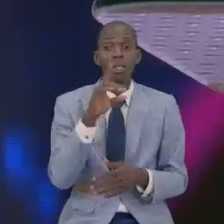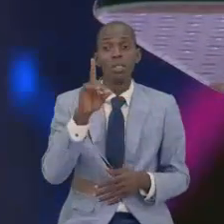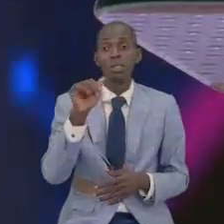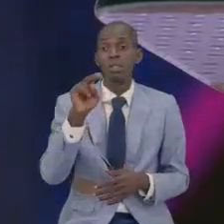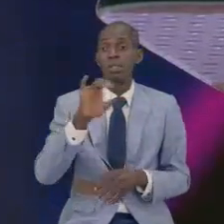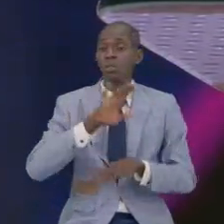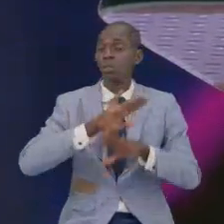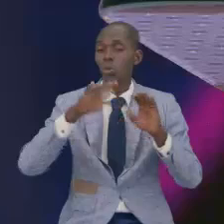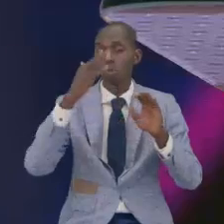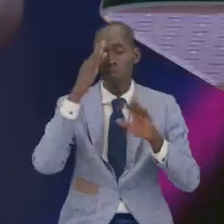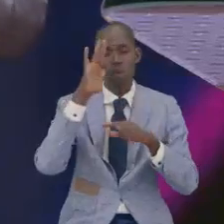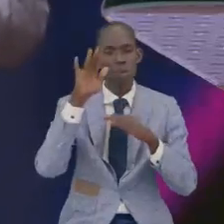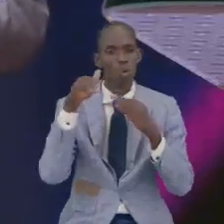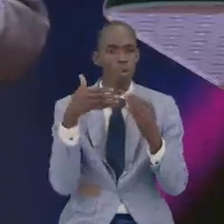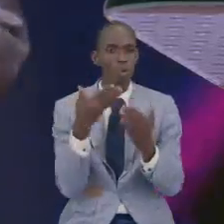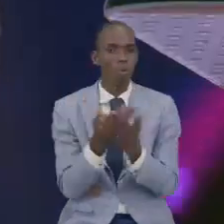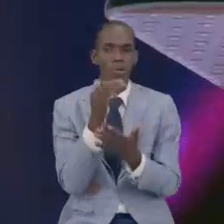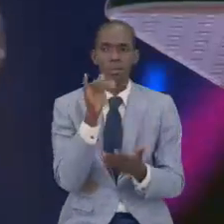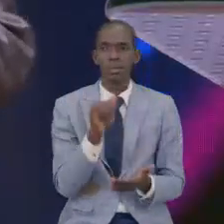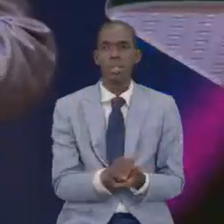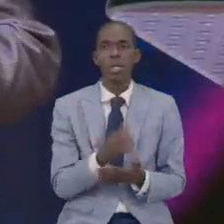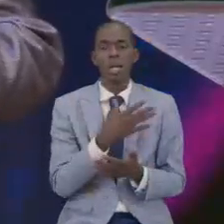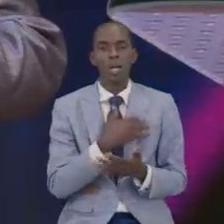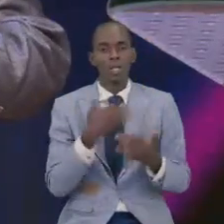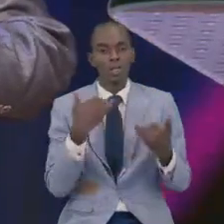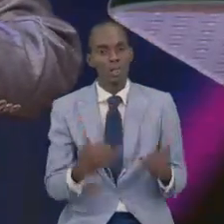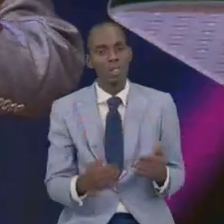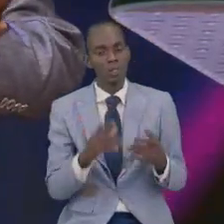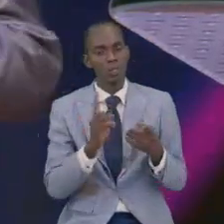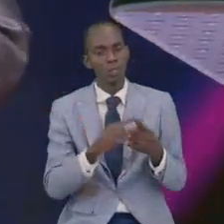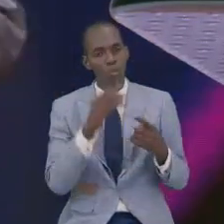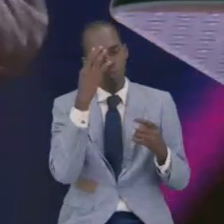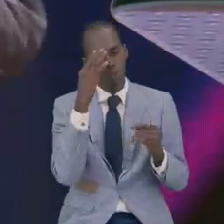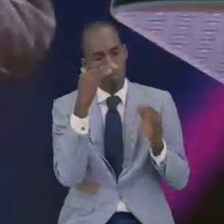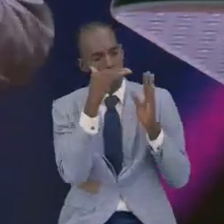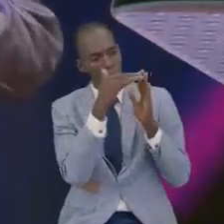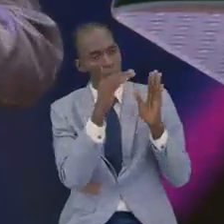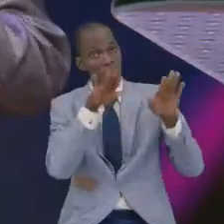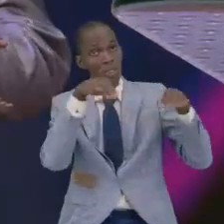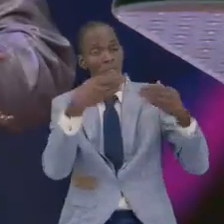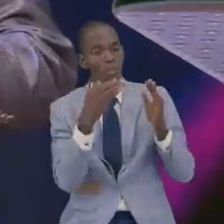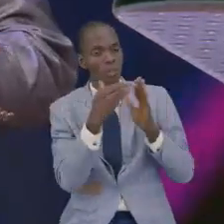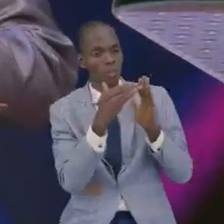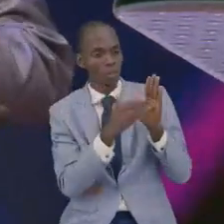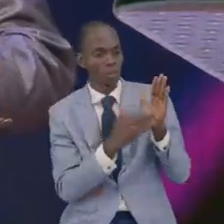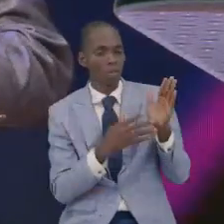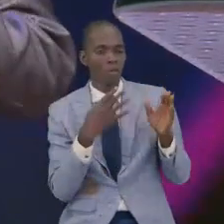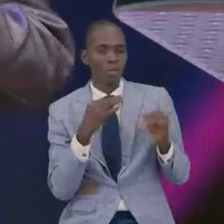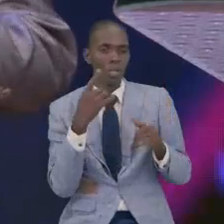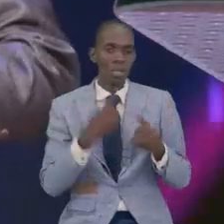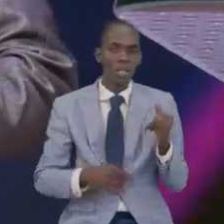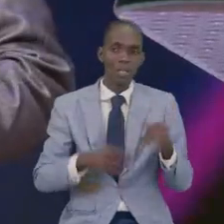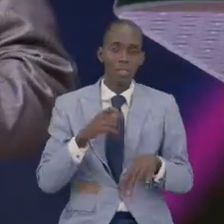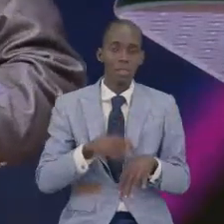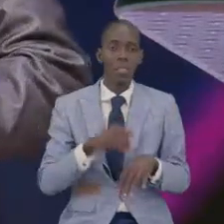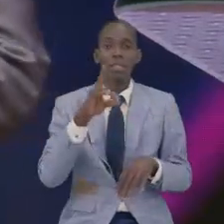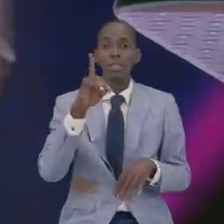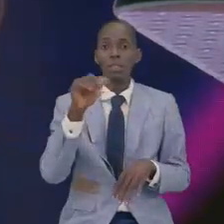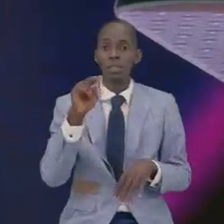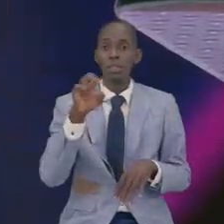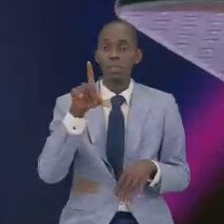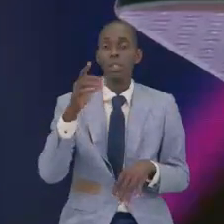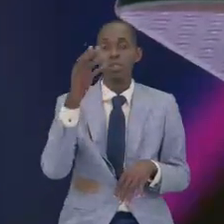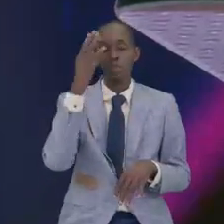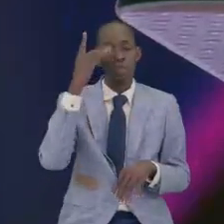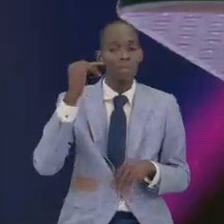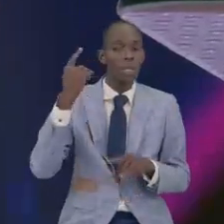that. And to know the details of the end time, he knew about eschatology. I know he knew about eschatology,